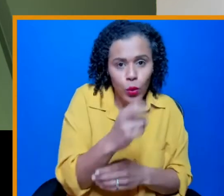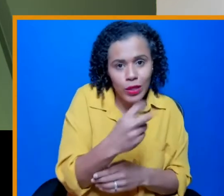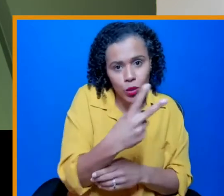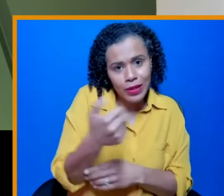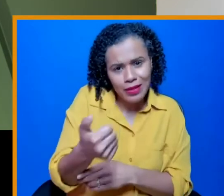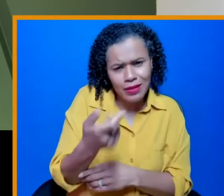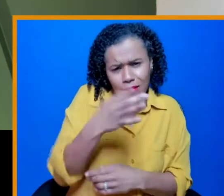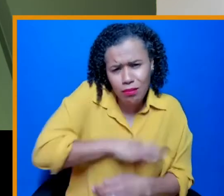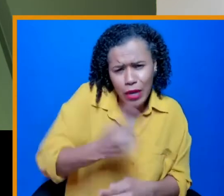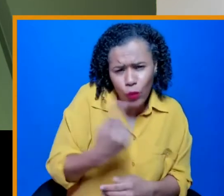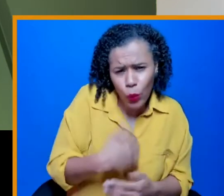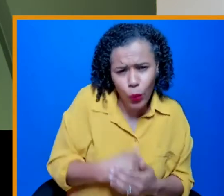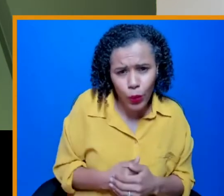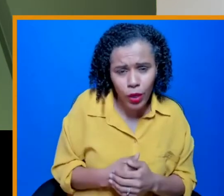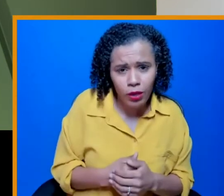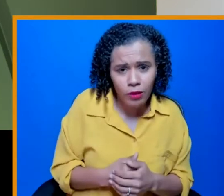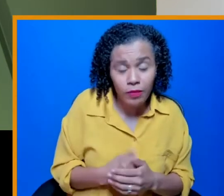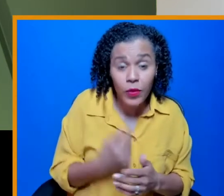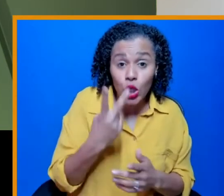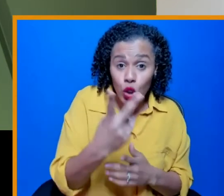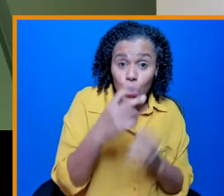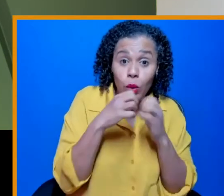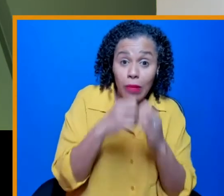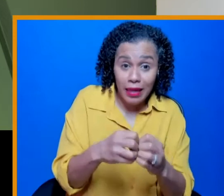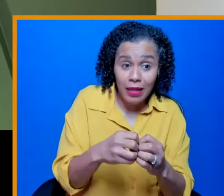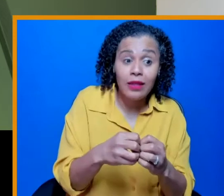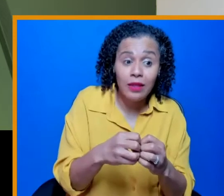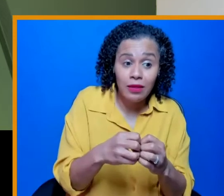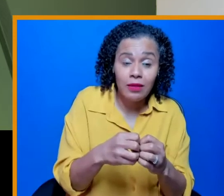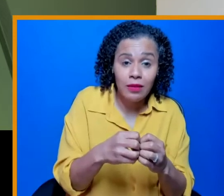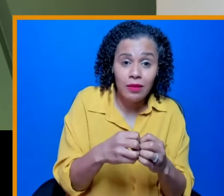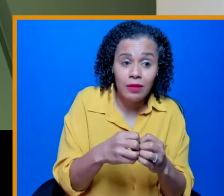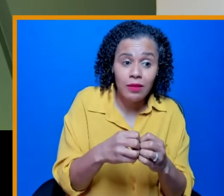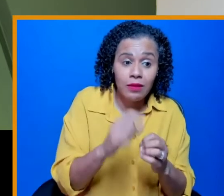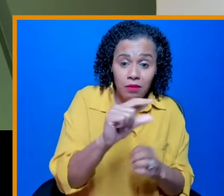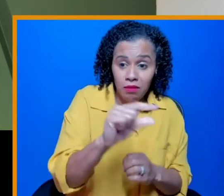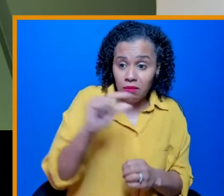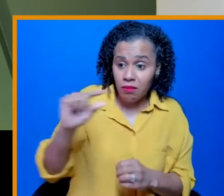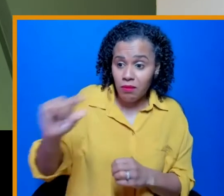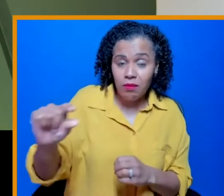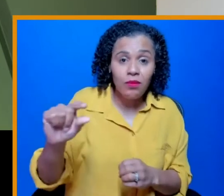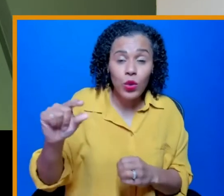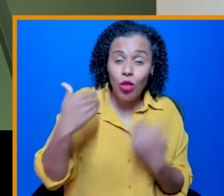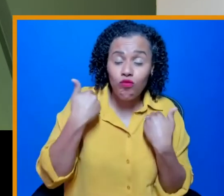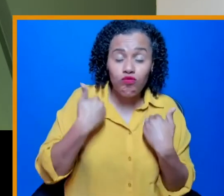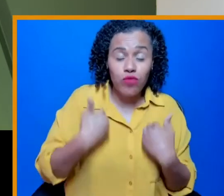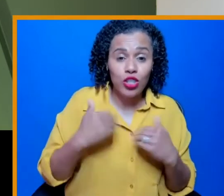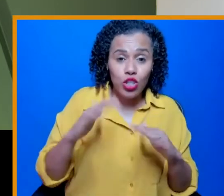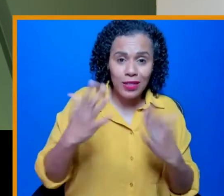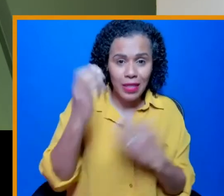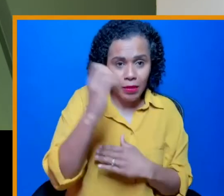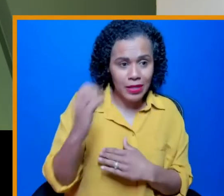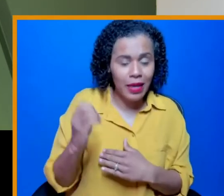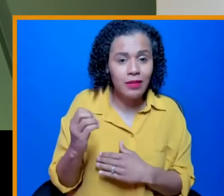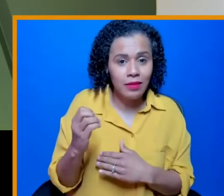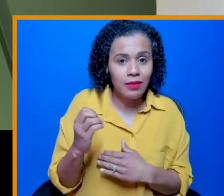benefit? 2 billion of the 10 billion goes to the richest 10% by income of